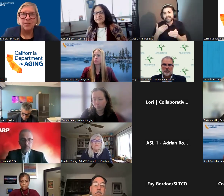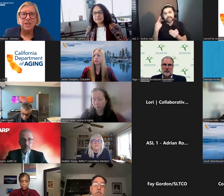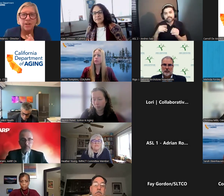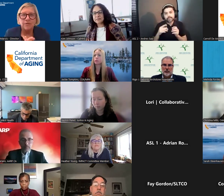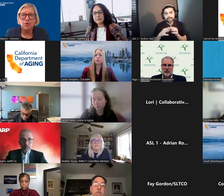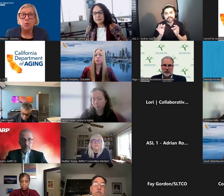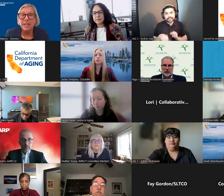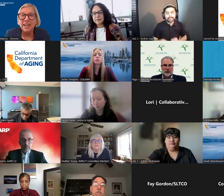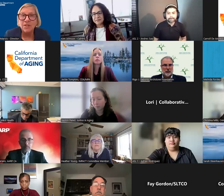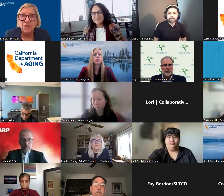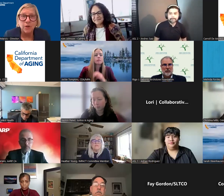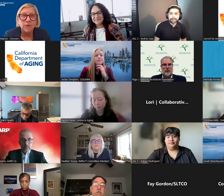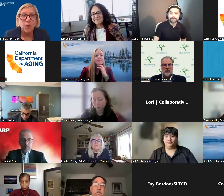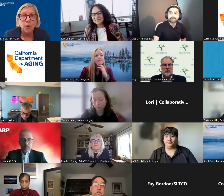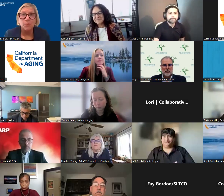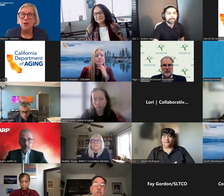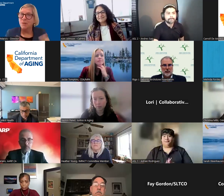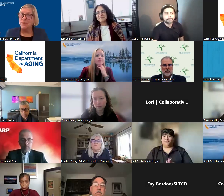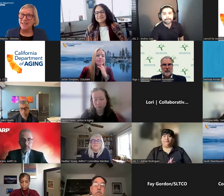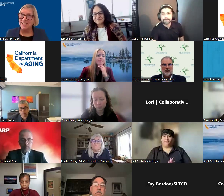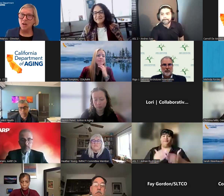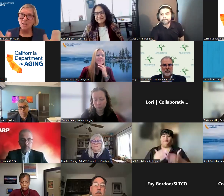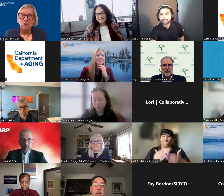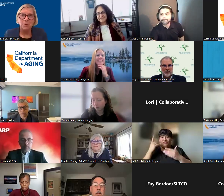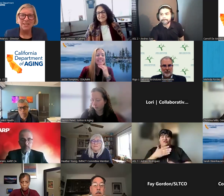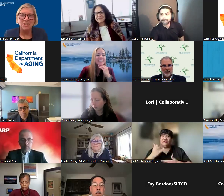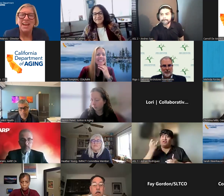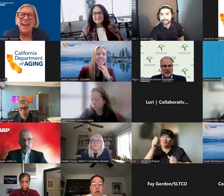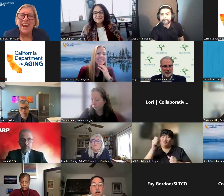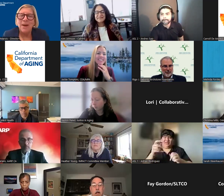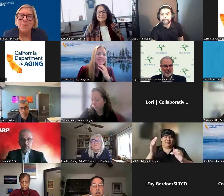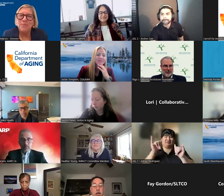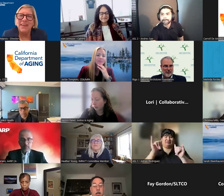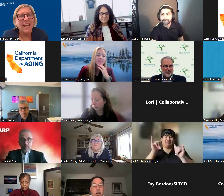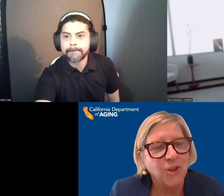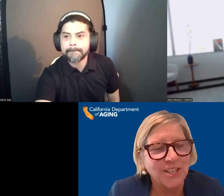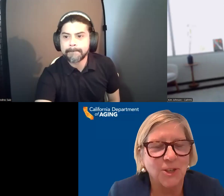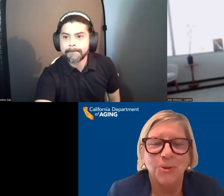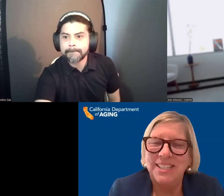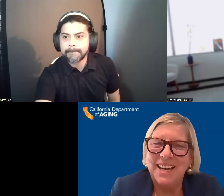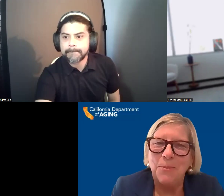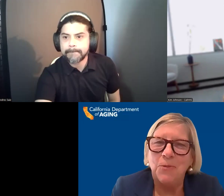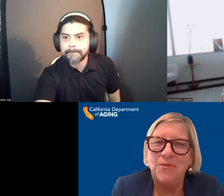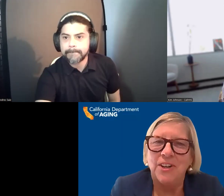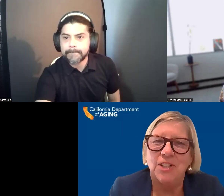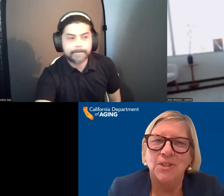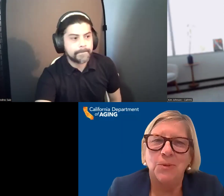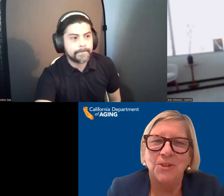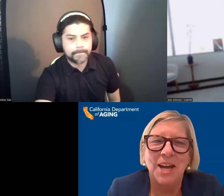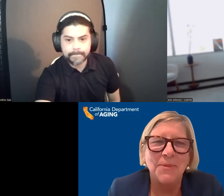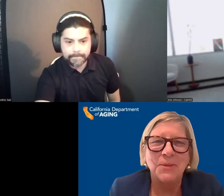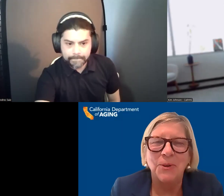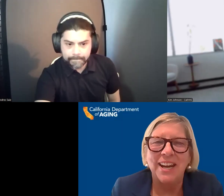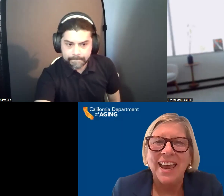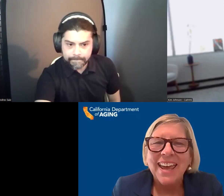Thank you, Secretary, for joining us. You're, of course, welcome to stay as long as you wish, and you're excused. You've been very generous